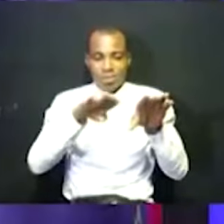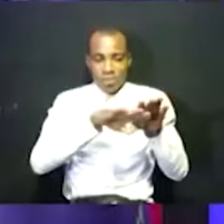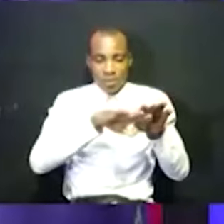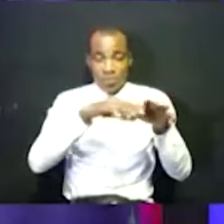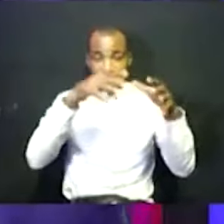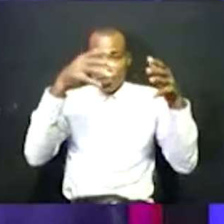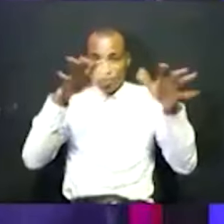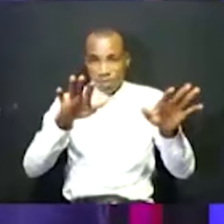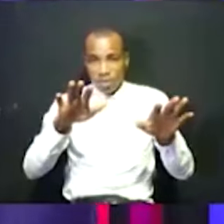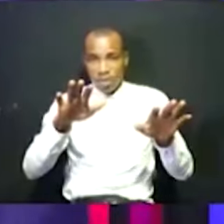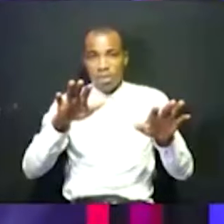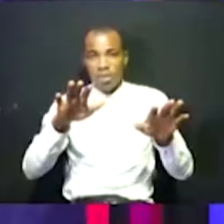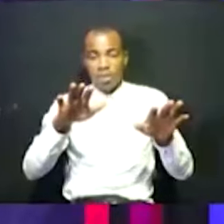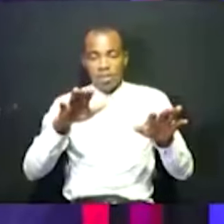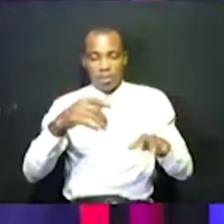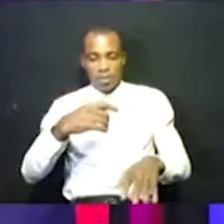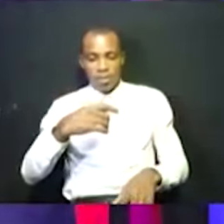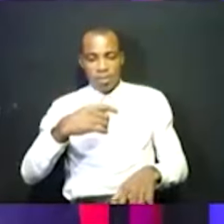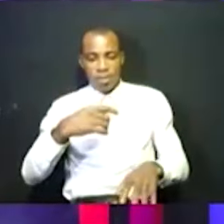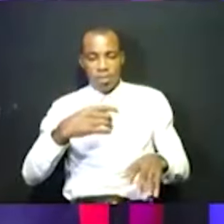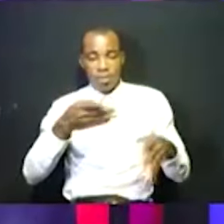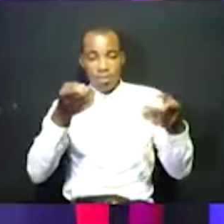I accosted him. I